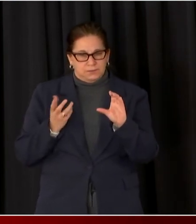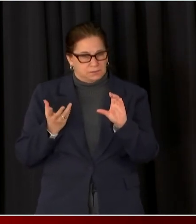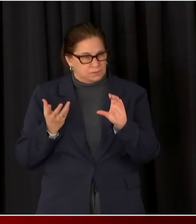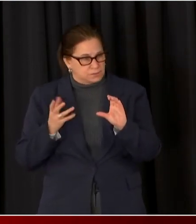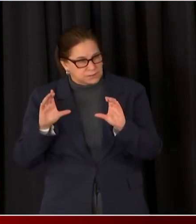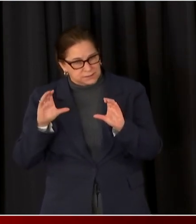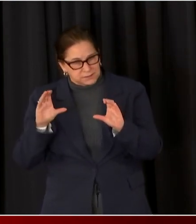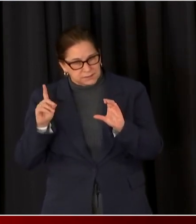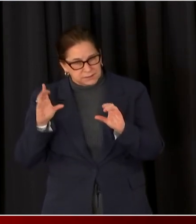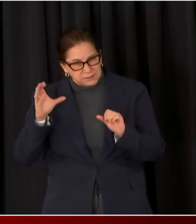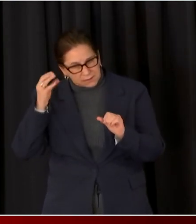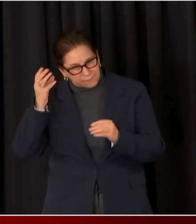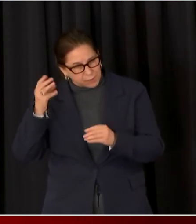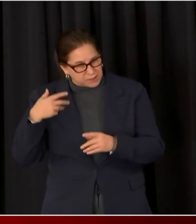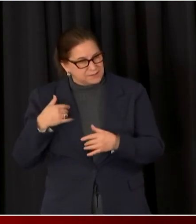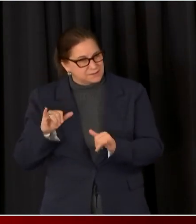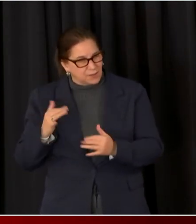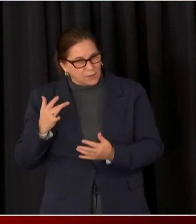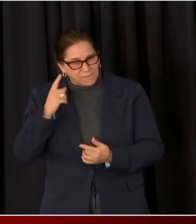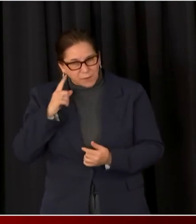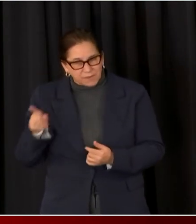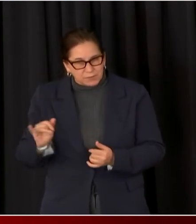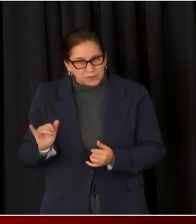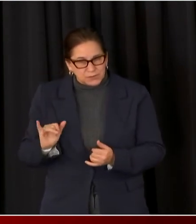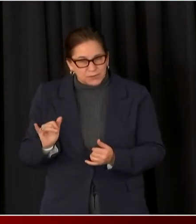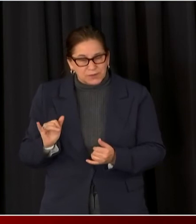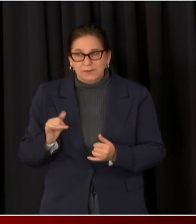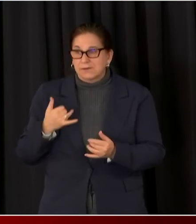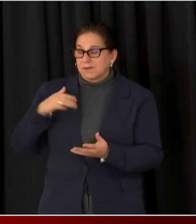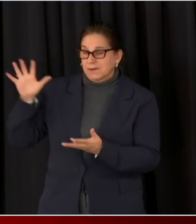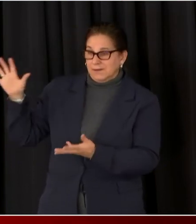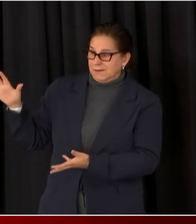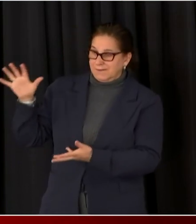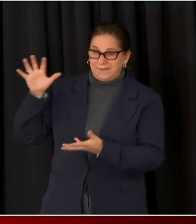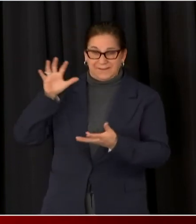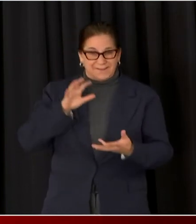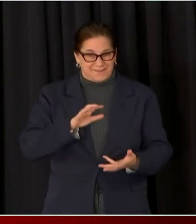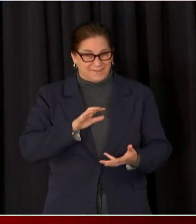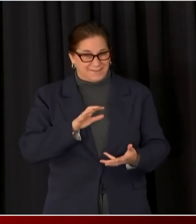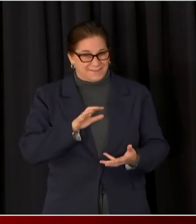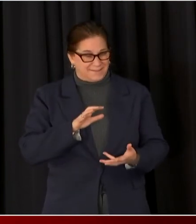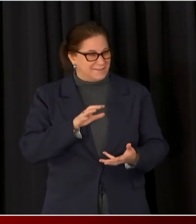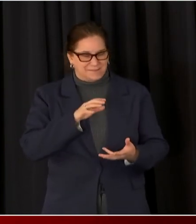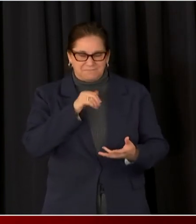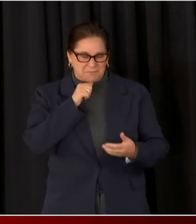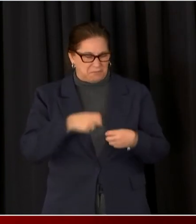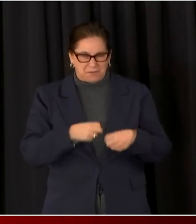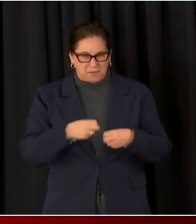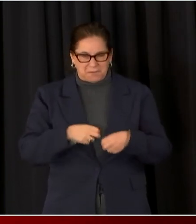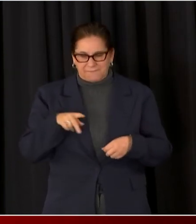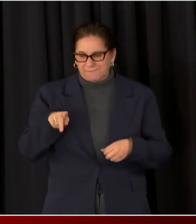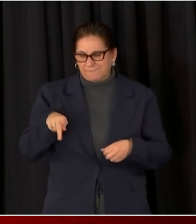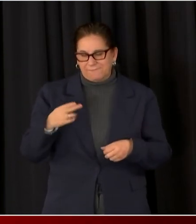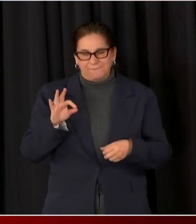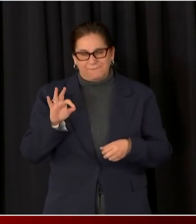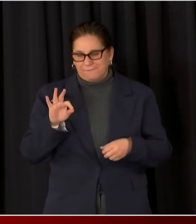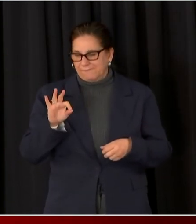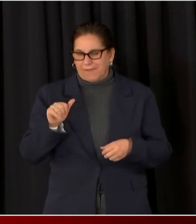So getting the vaccine physically here as a matter of logistics is not the hardest part of this